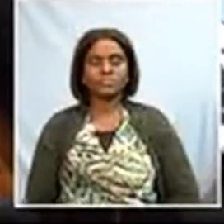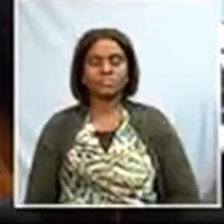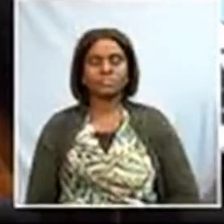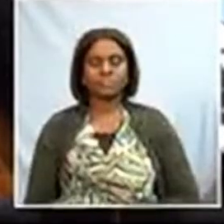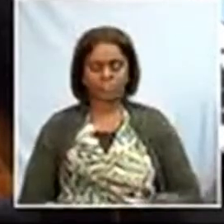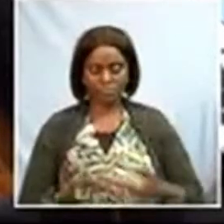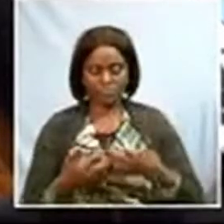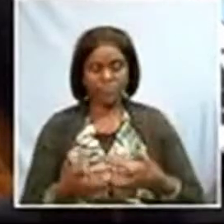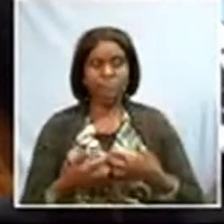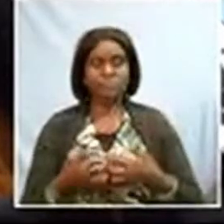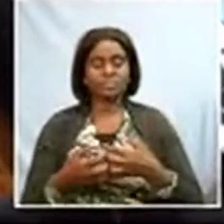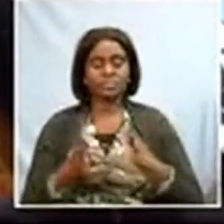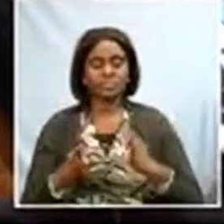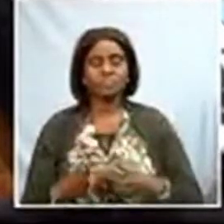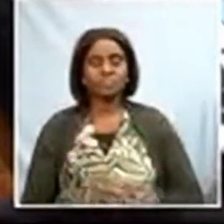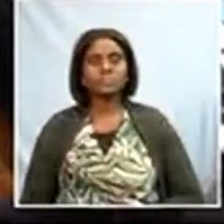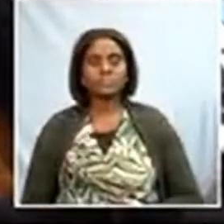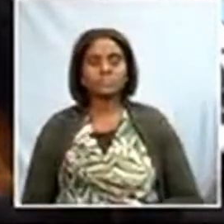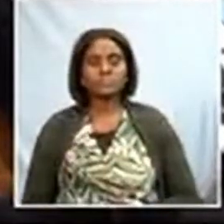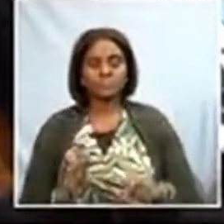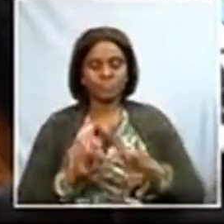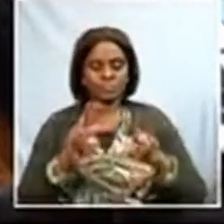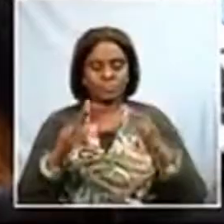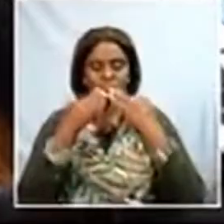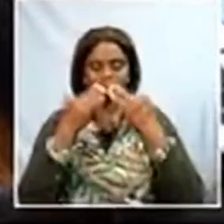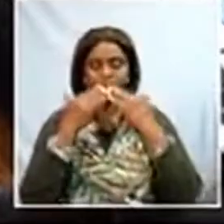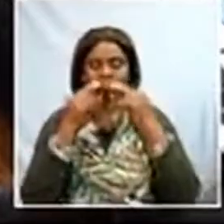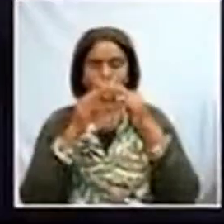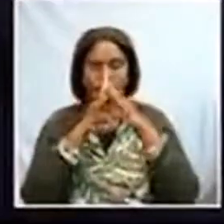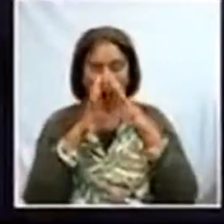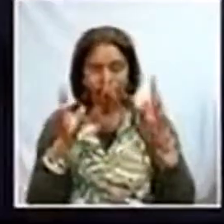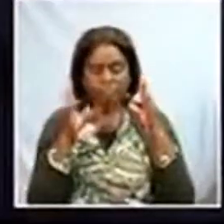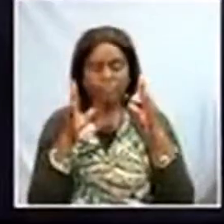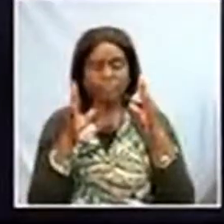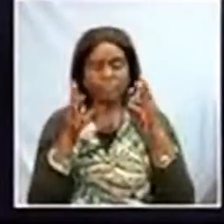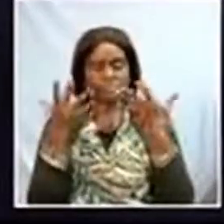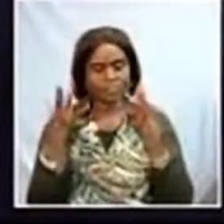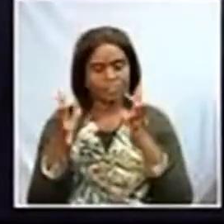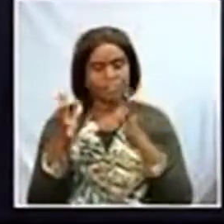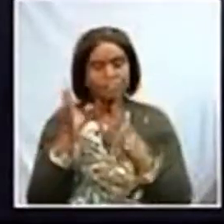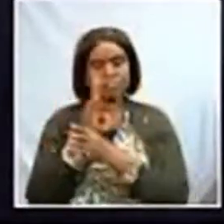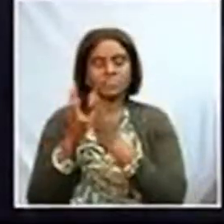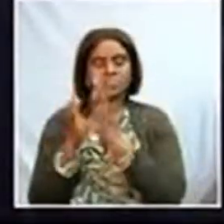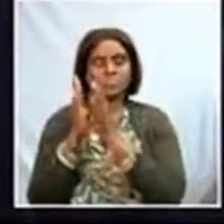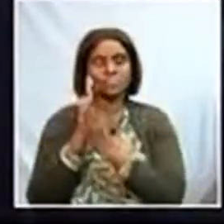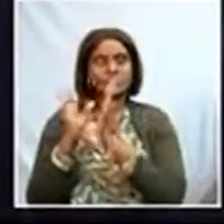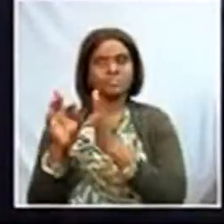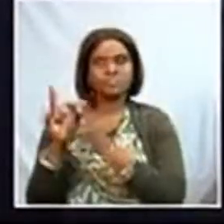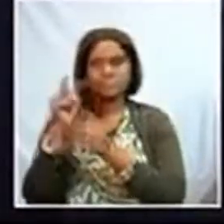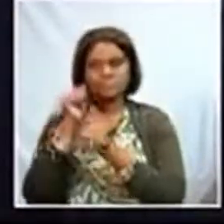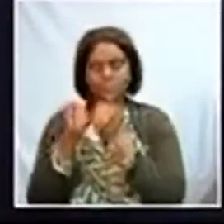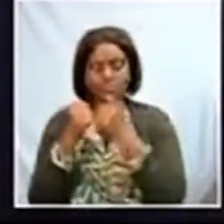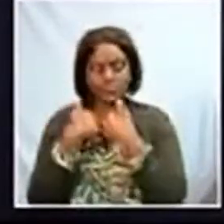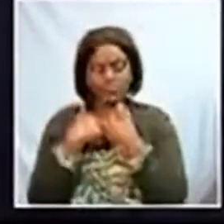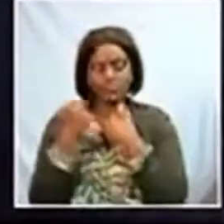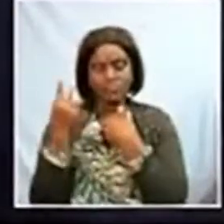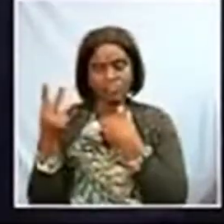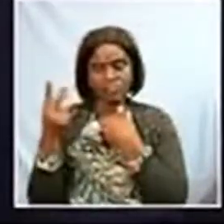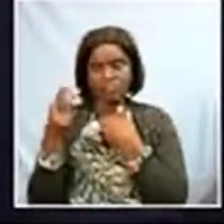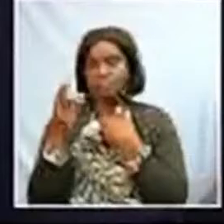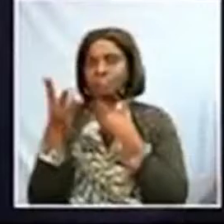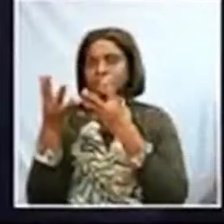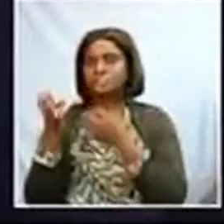Engineer. Thank you, Chair. The loss is on the contractor because you have two dry